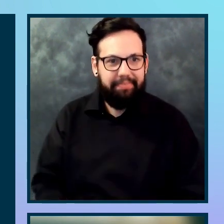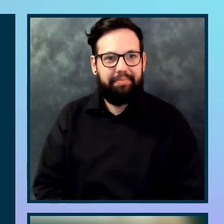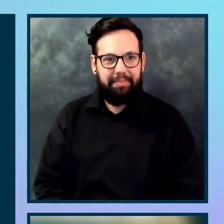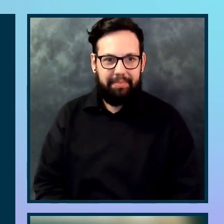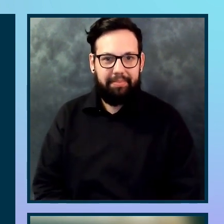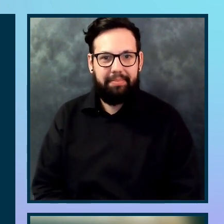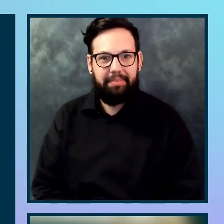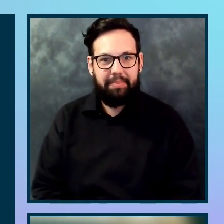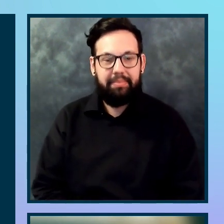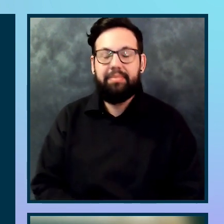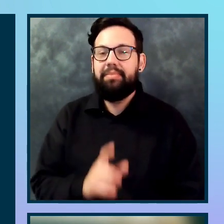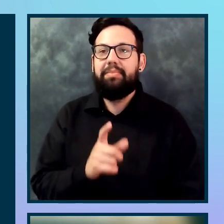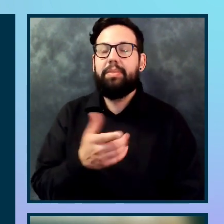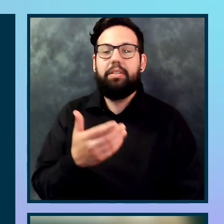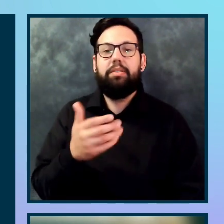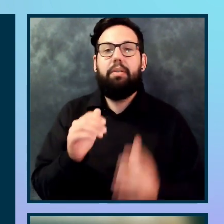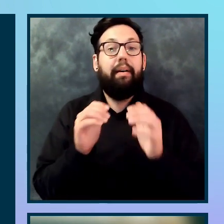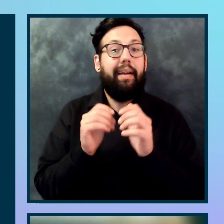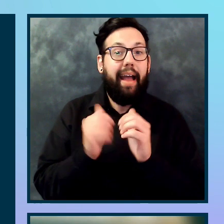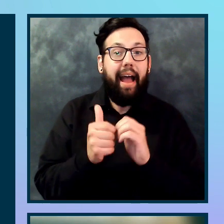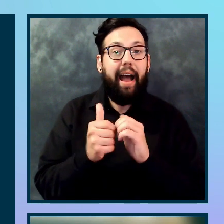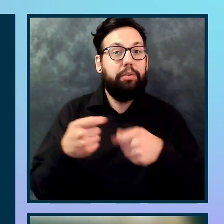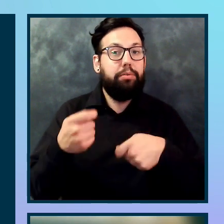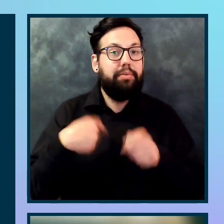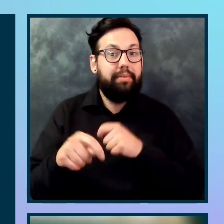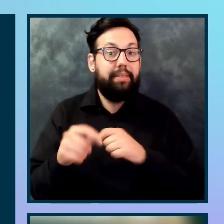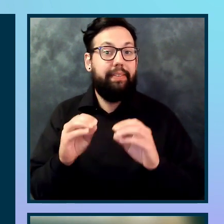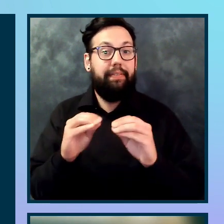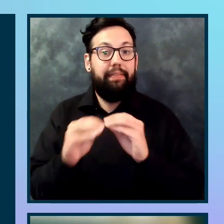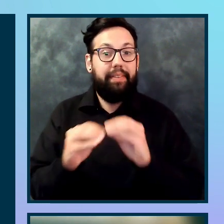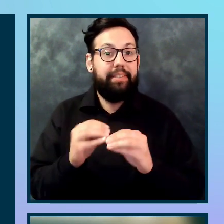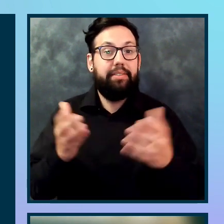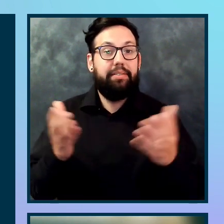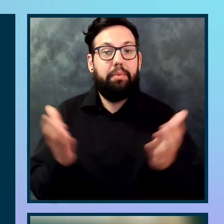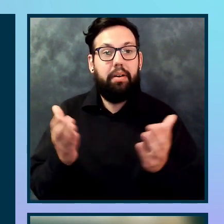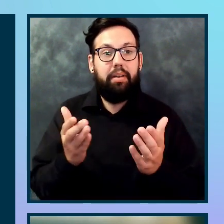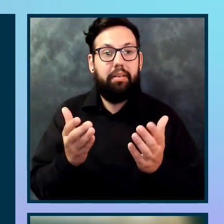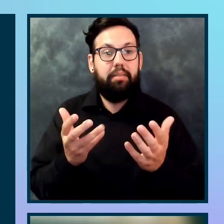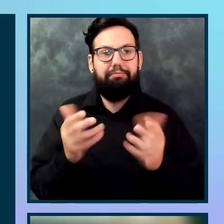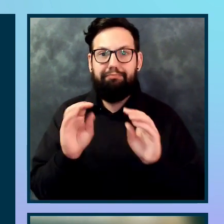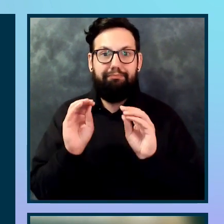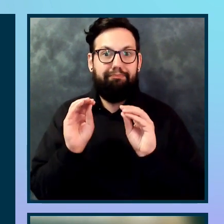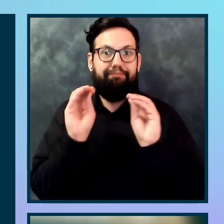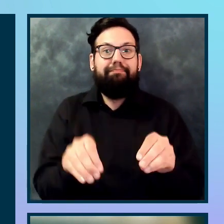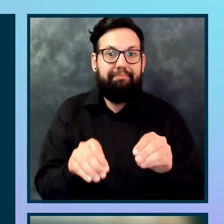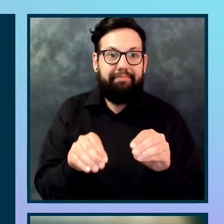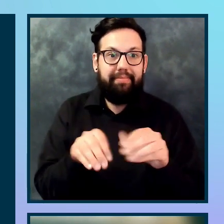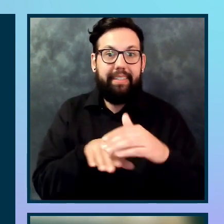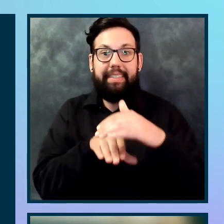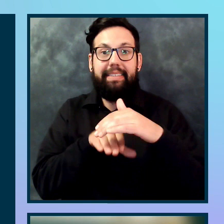So a really good way to remedy this, and it's easy peasy, is just put an accessibility label on those. Whenever